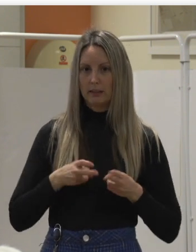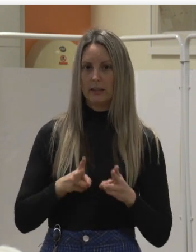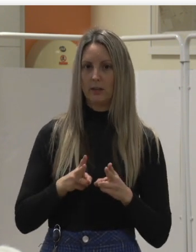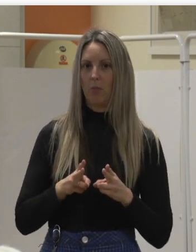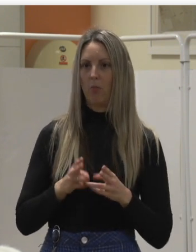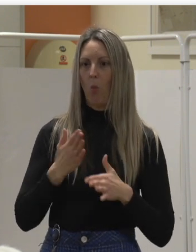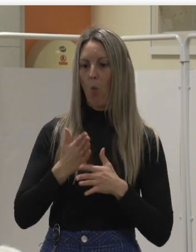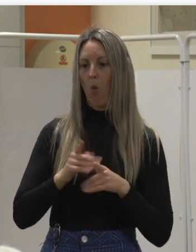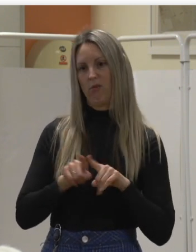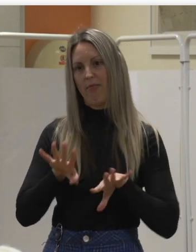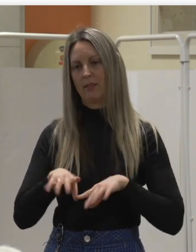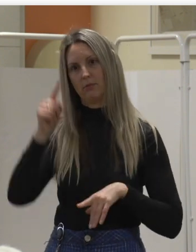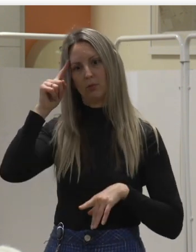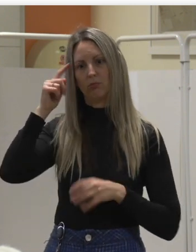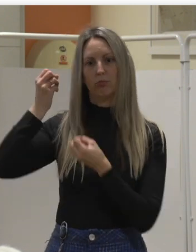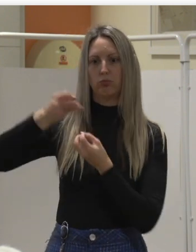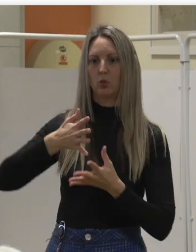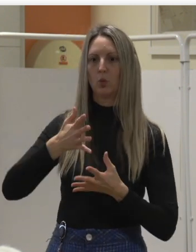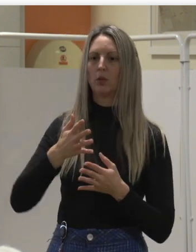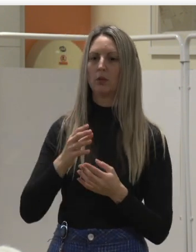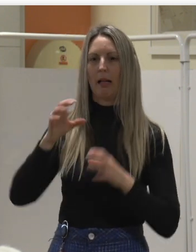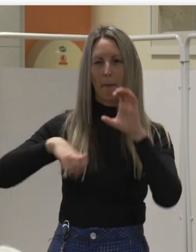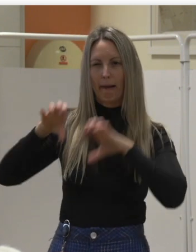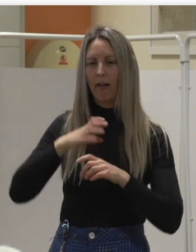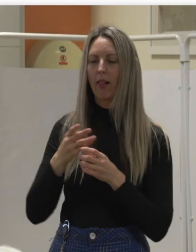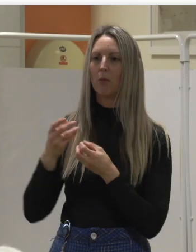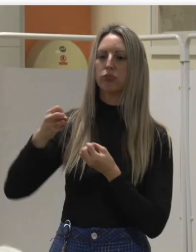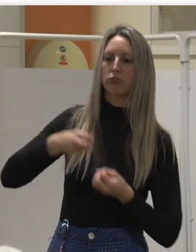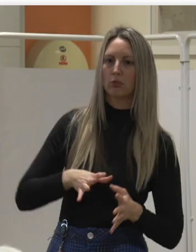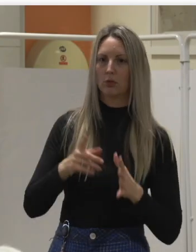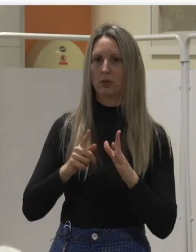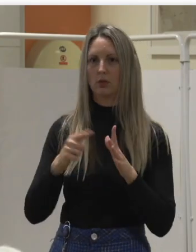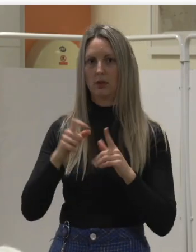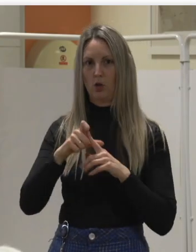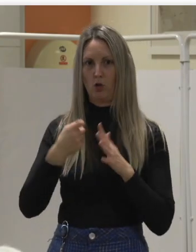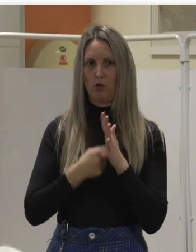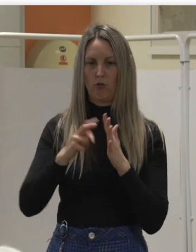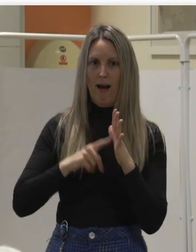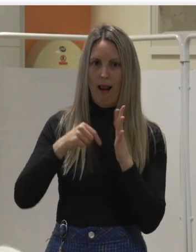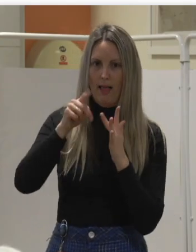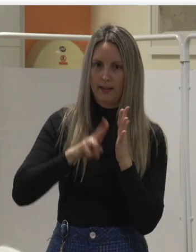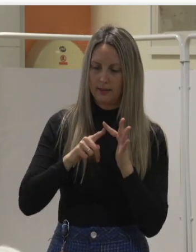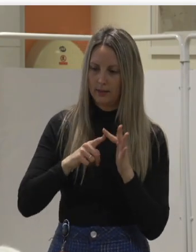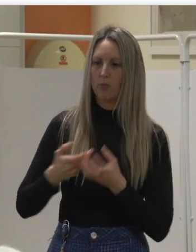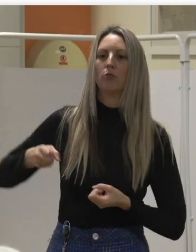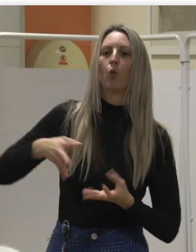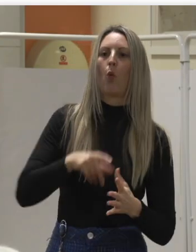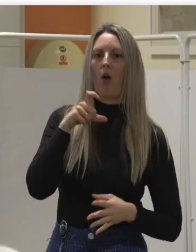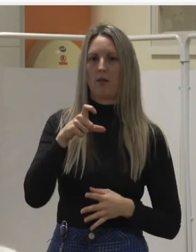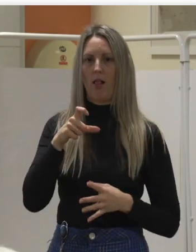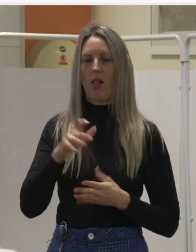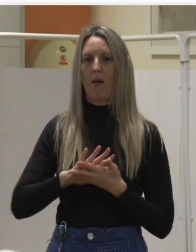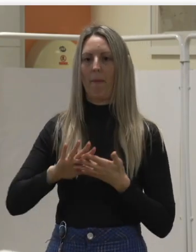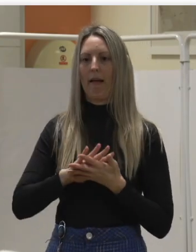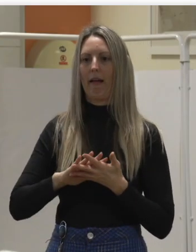supposed to work. Okay? There is evidence that if somebody has got chronic